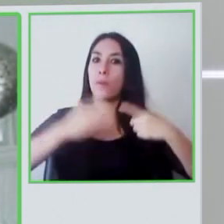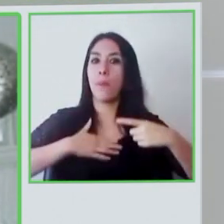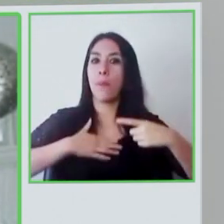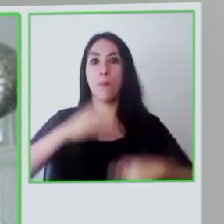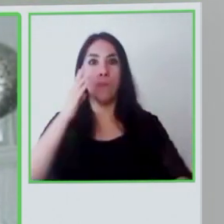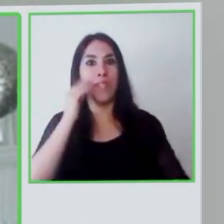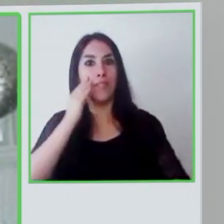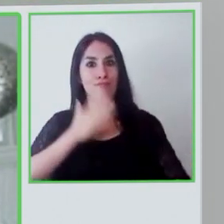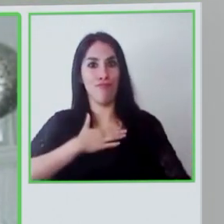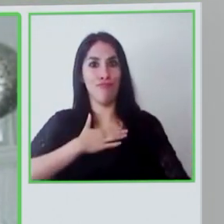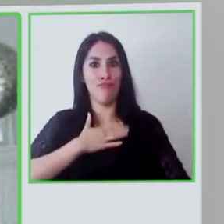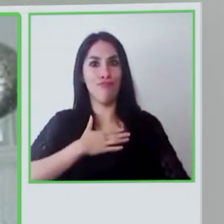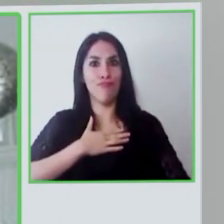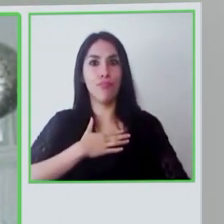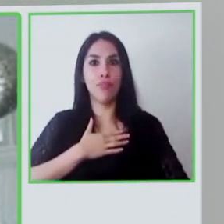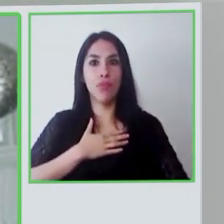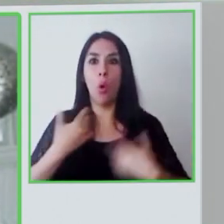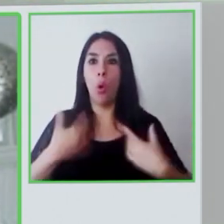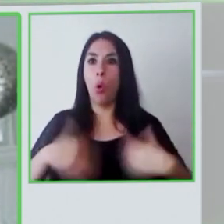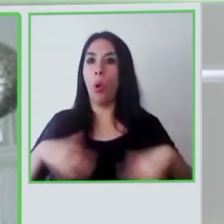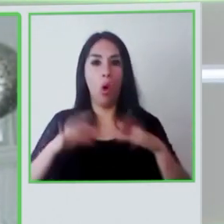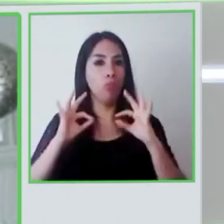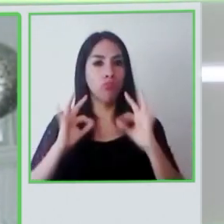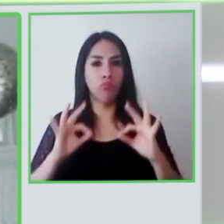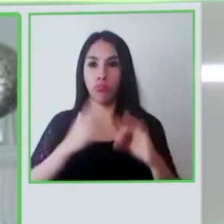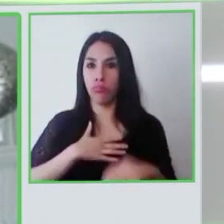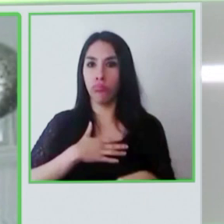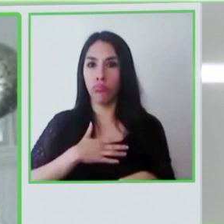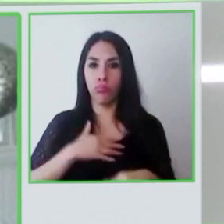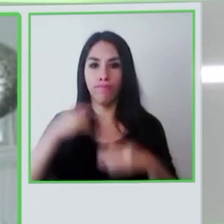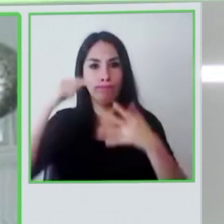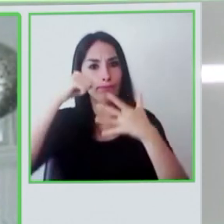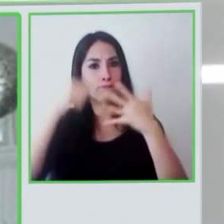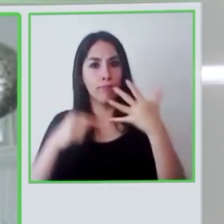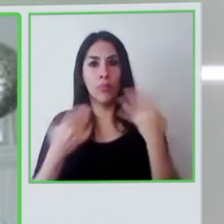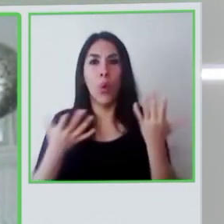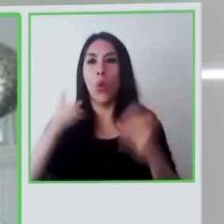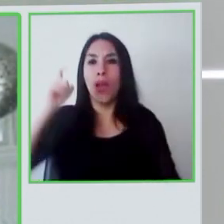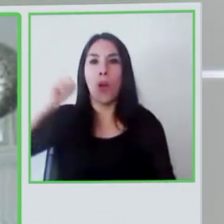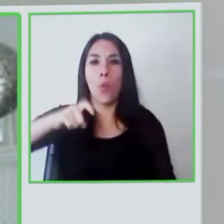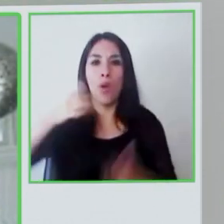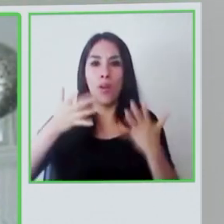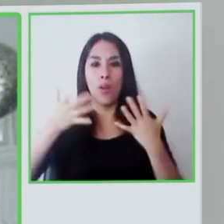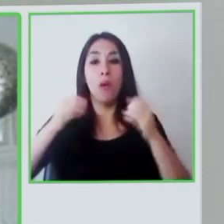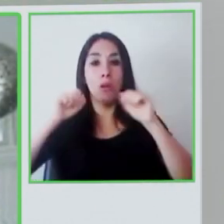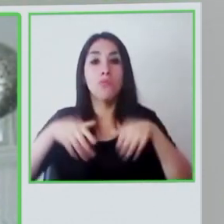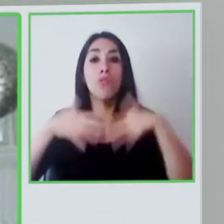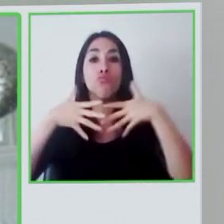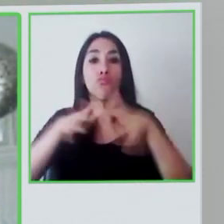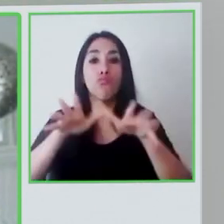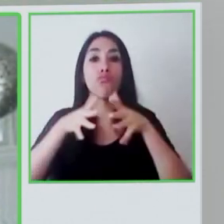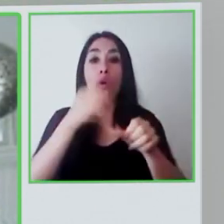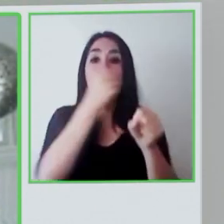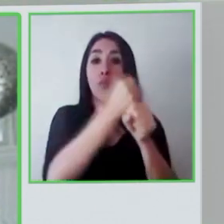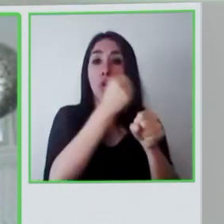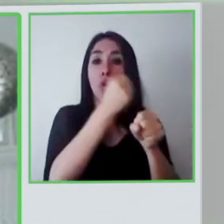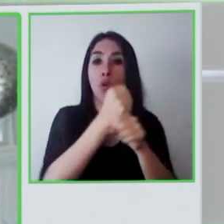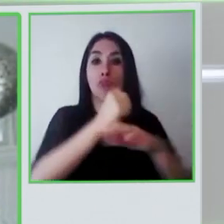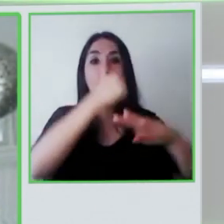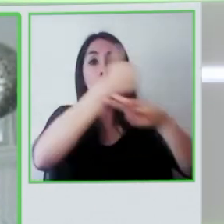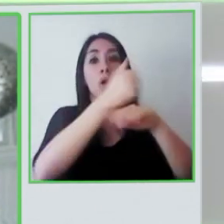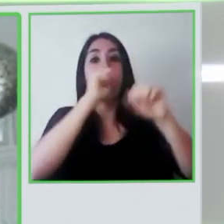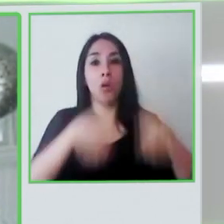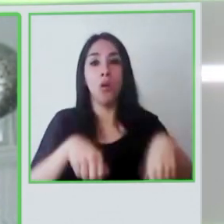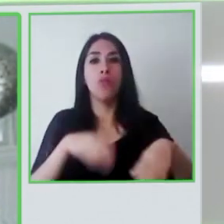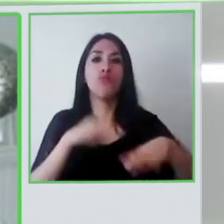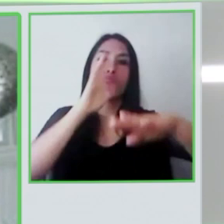feel comfortable to ask for the changes or adaptations that they need to perform their work correctly. We